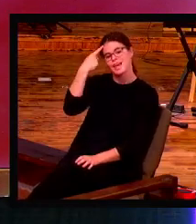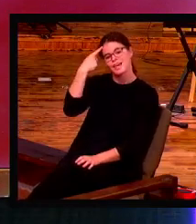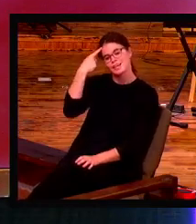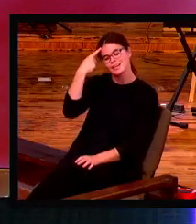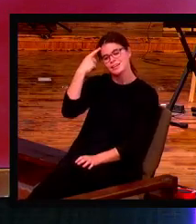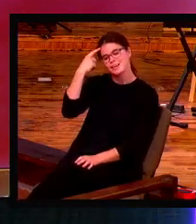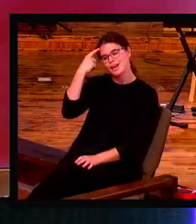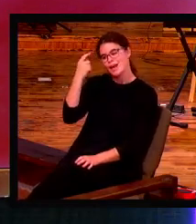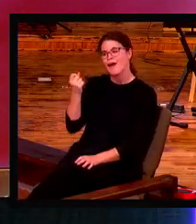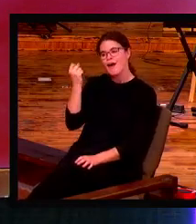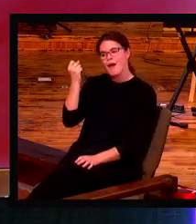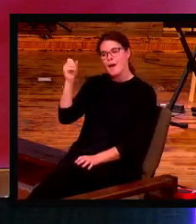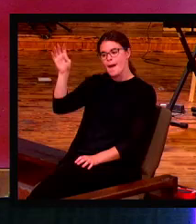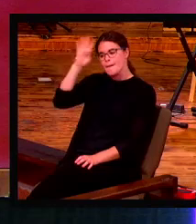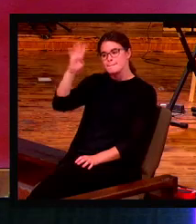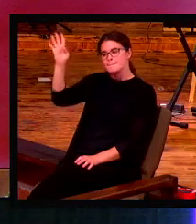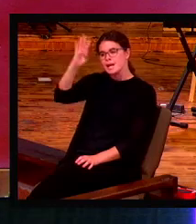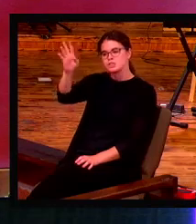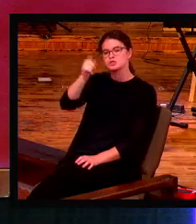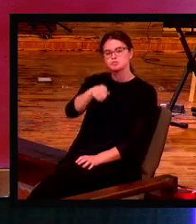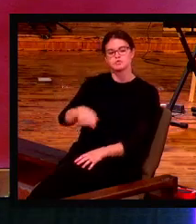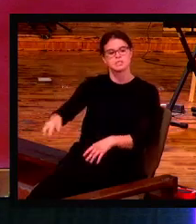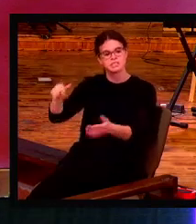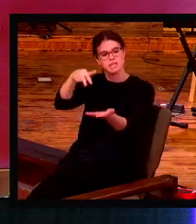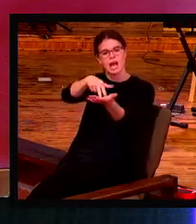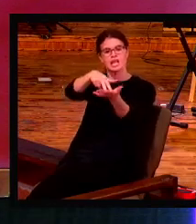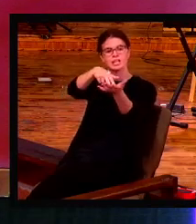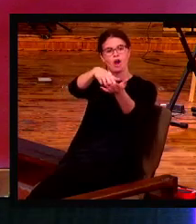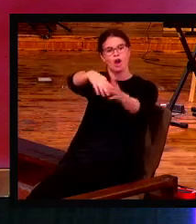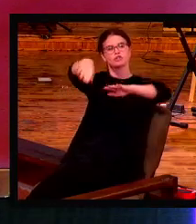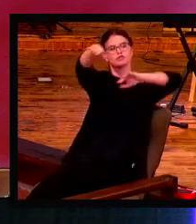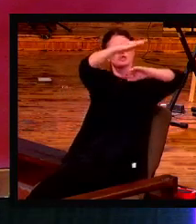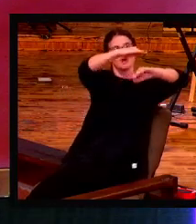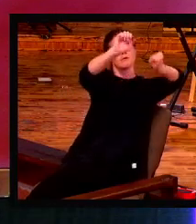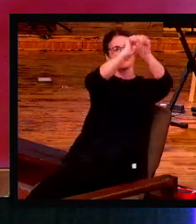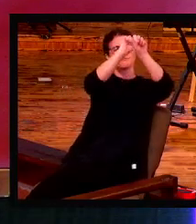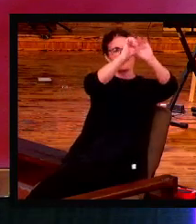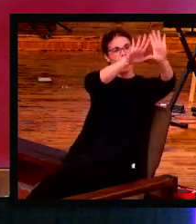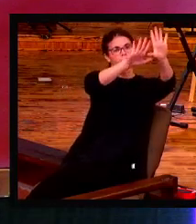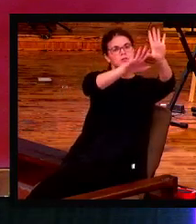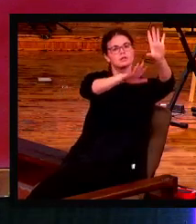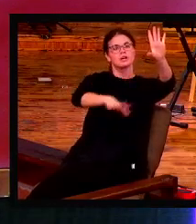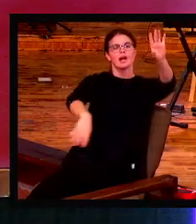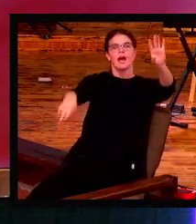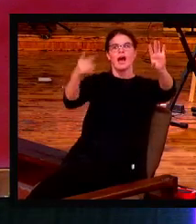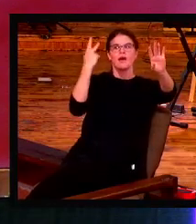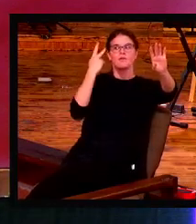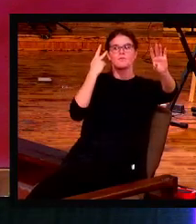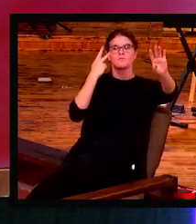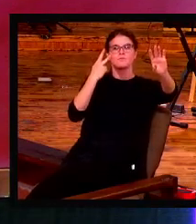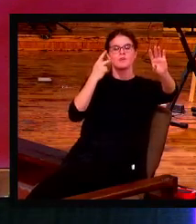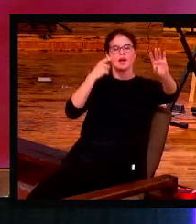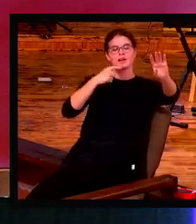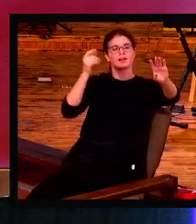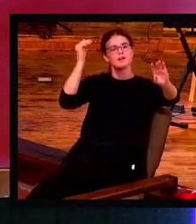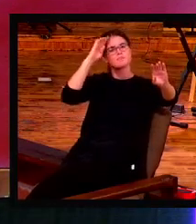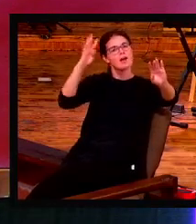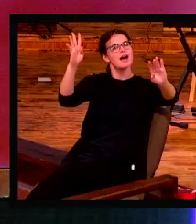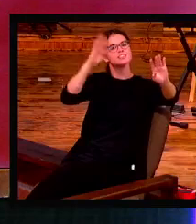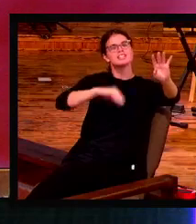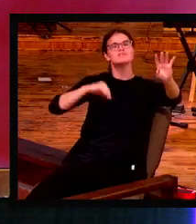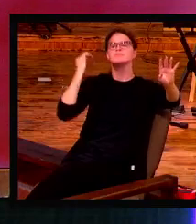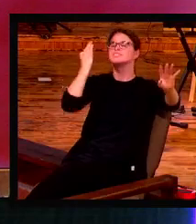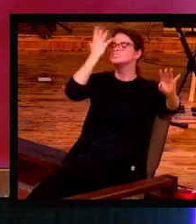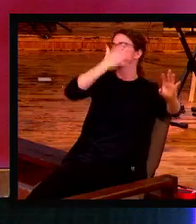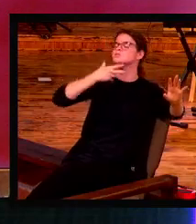imagine that you're standing on a mountaintop. Imagine just like that beautiful sunrise we saw this morning. You can see that thing just peeking